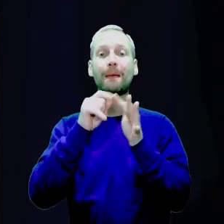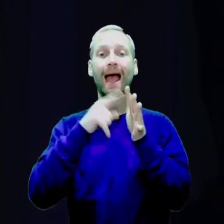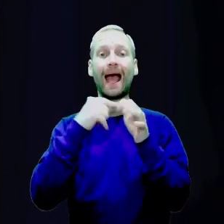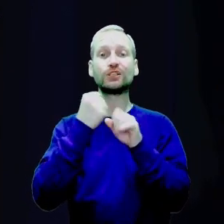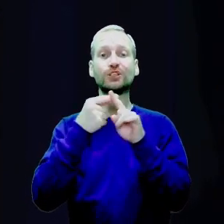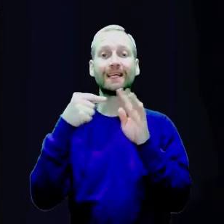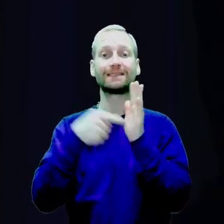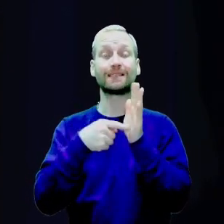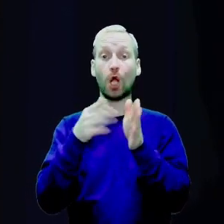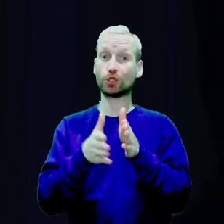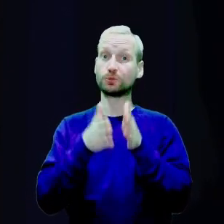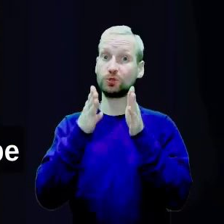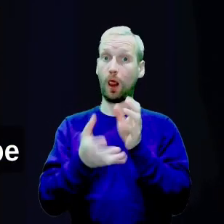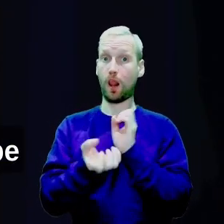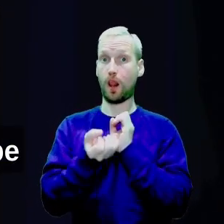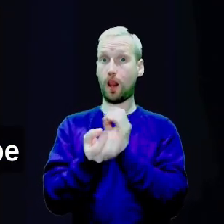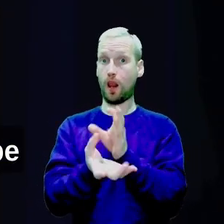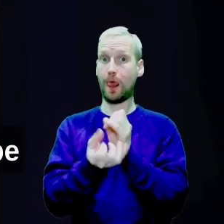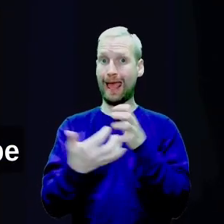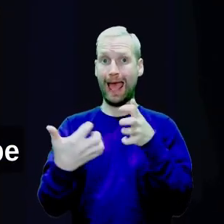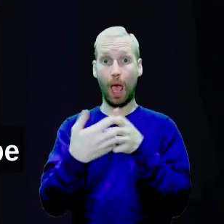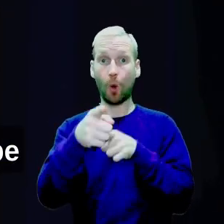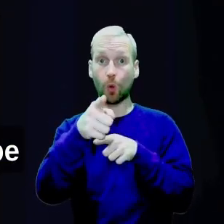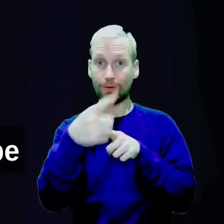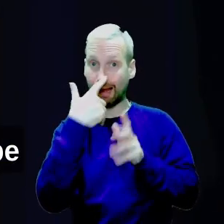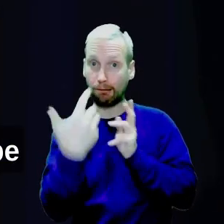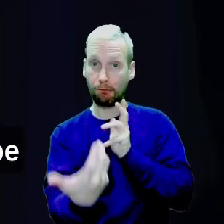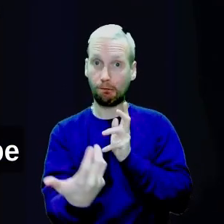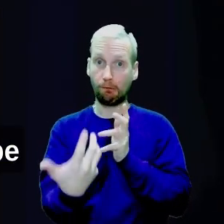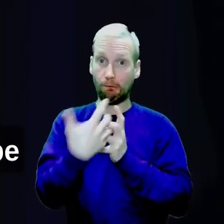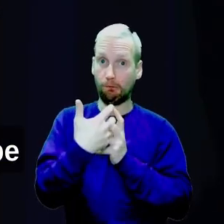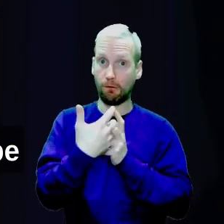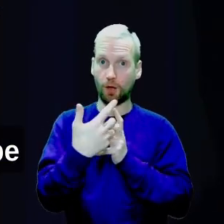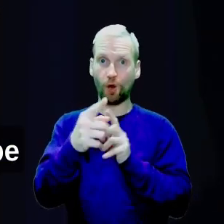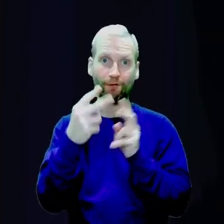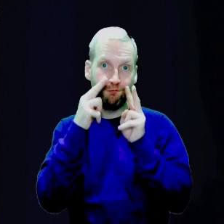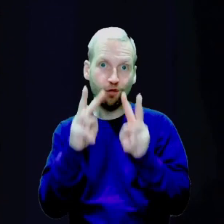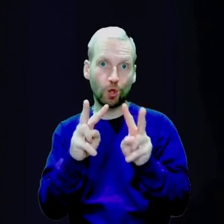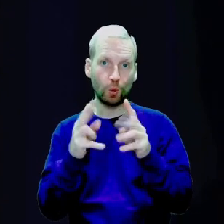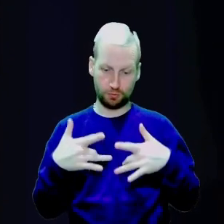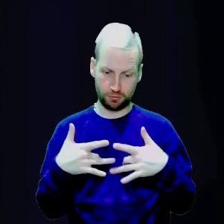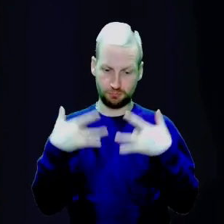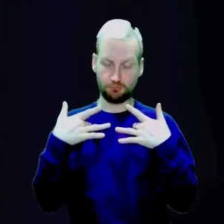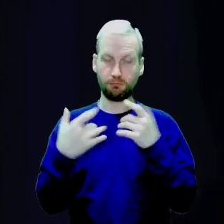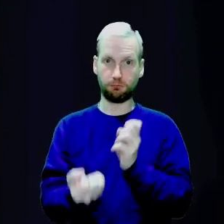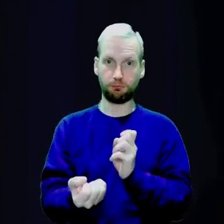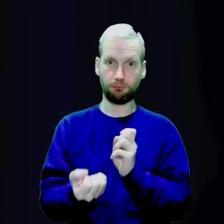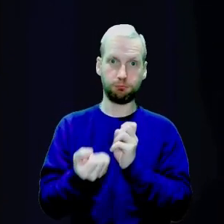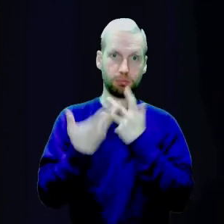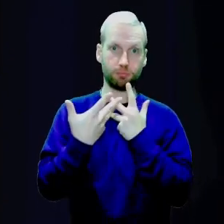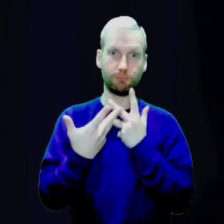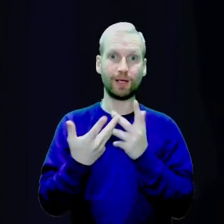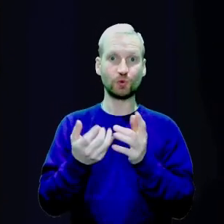left, and how you can play a part in making sure that your views help to shape the future of healthcare